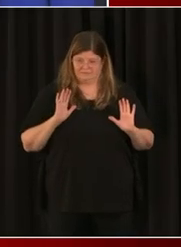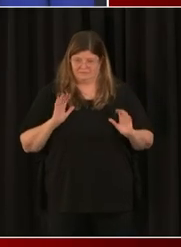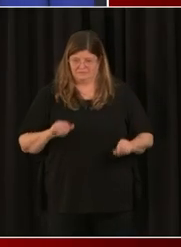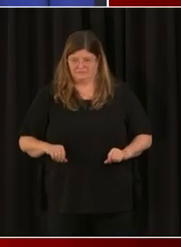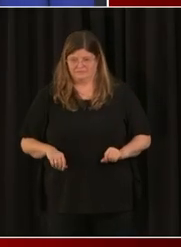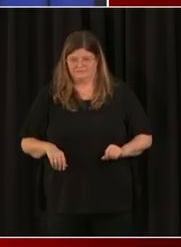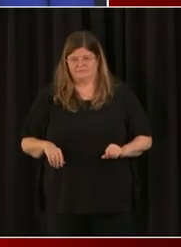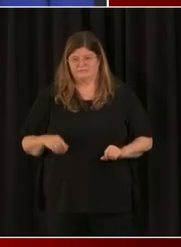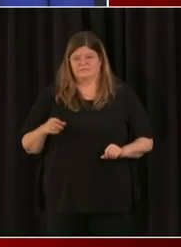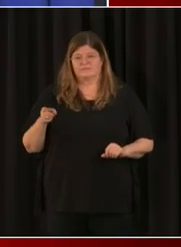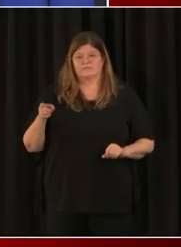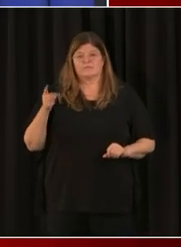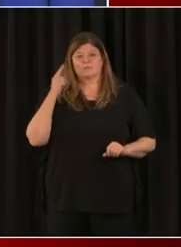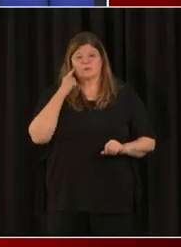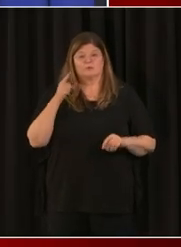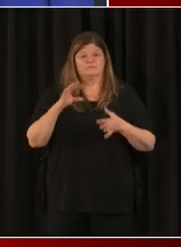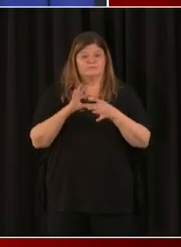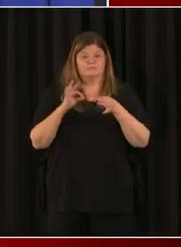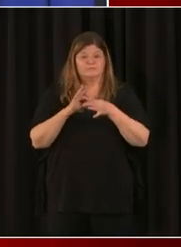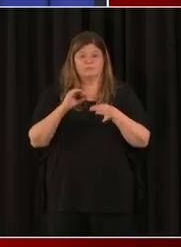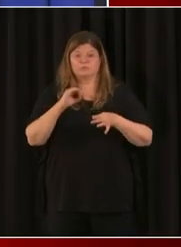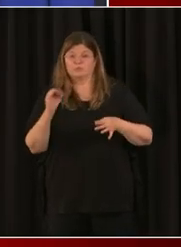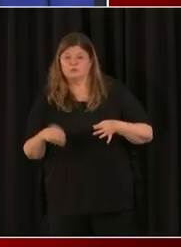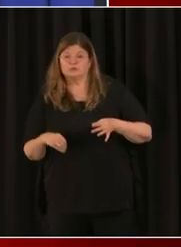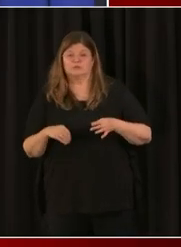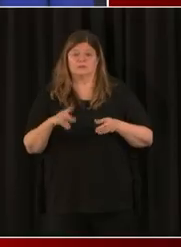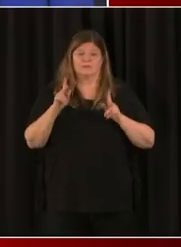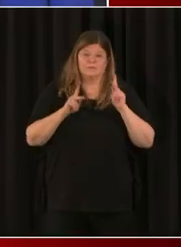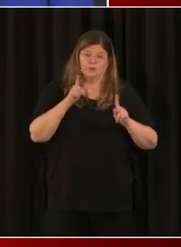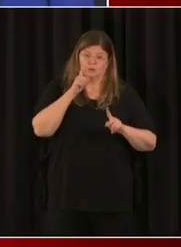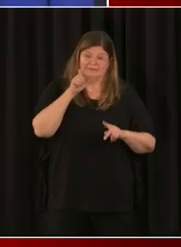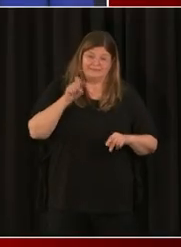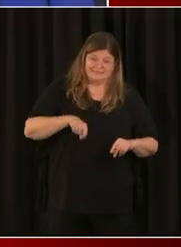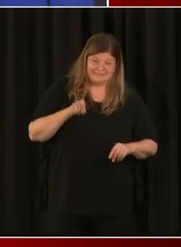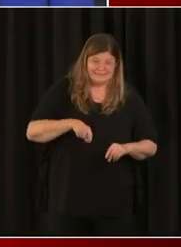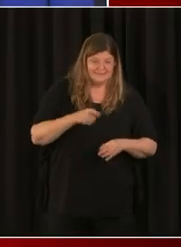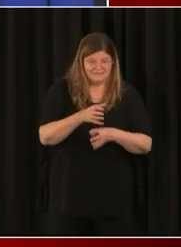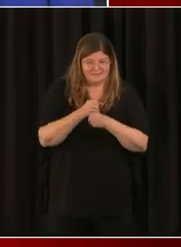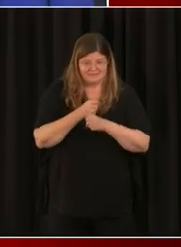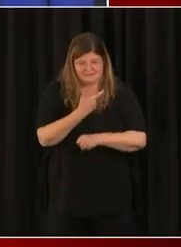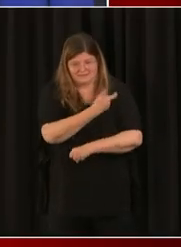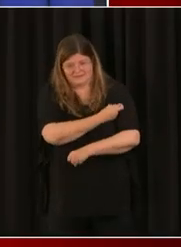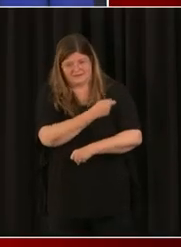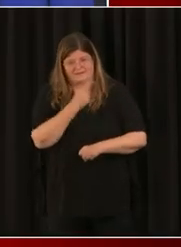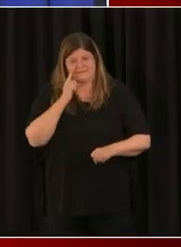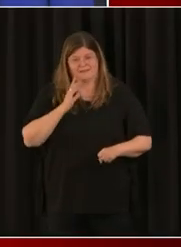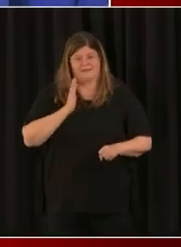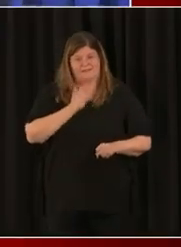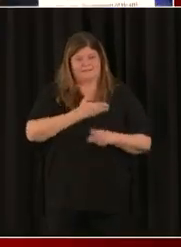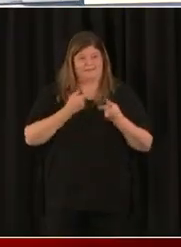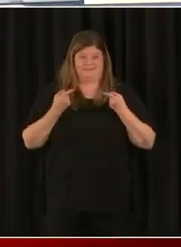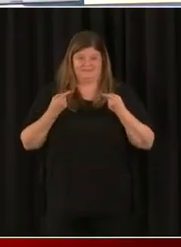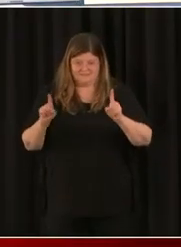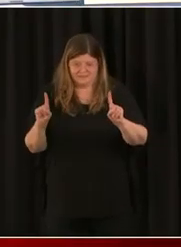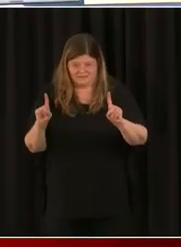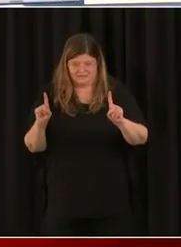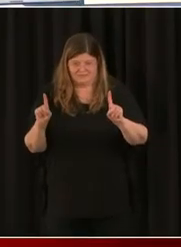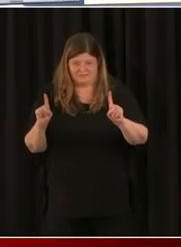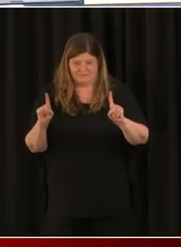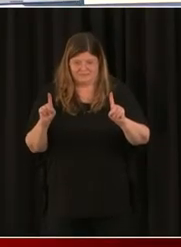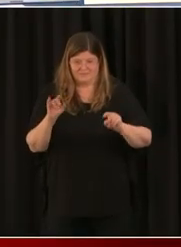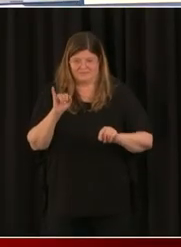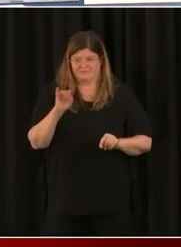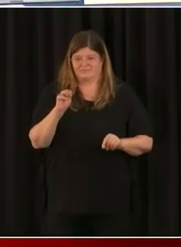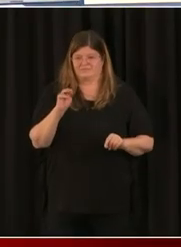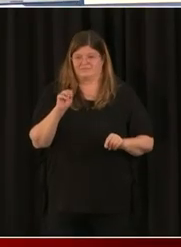many of you have heard us talk about the percent of the population that needs to be vaccinated in order for us to achieve herd immunity, et cetera.